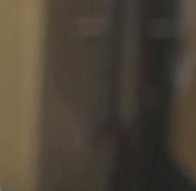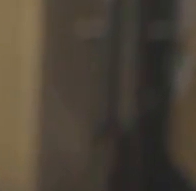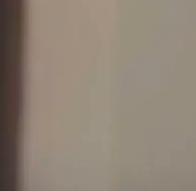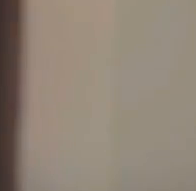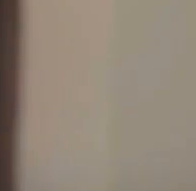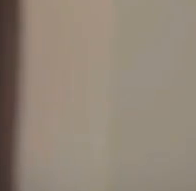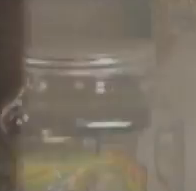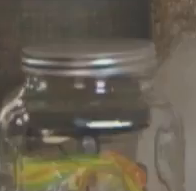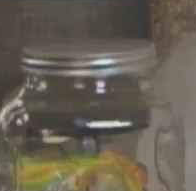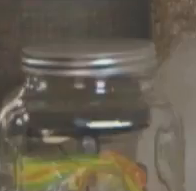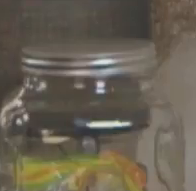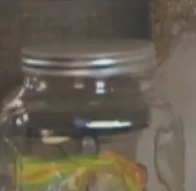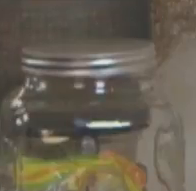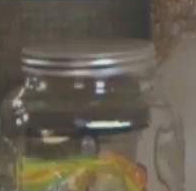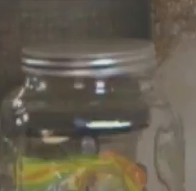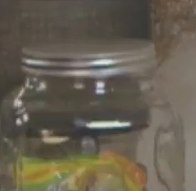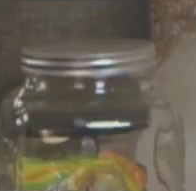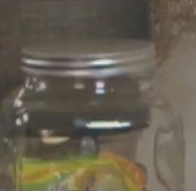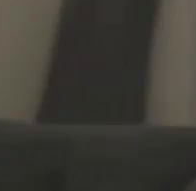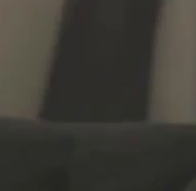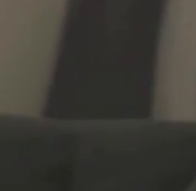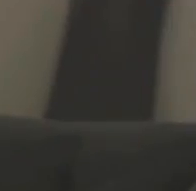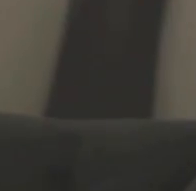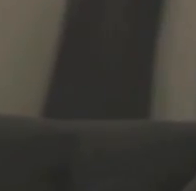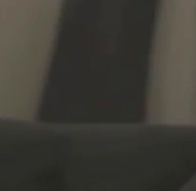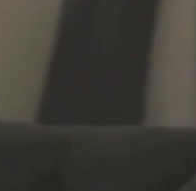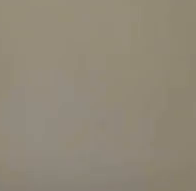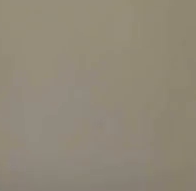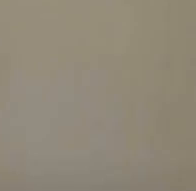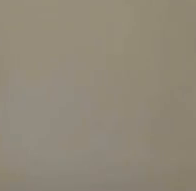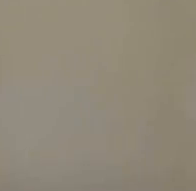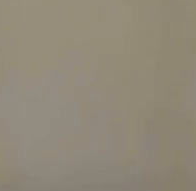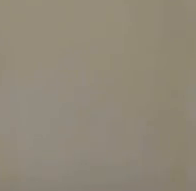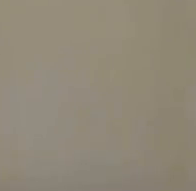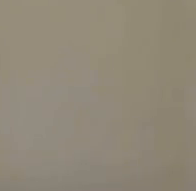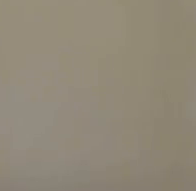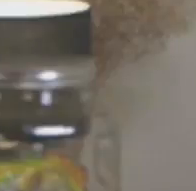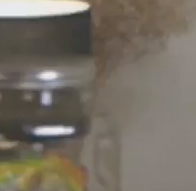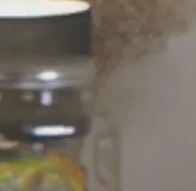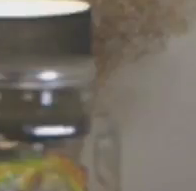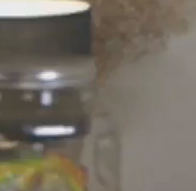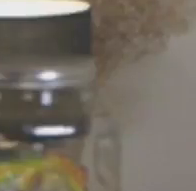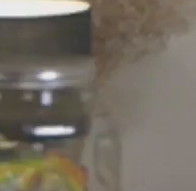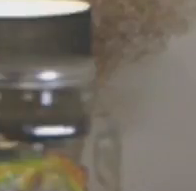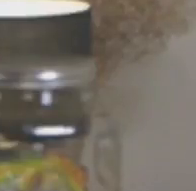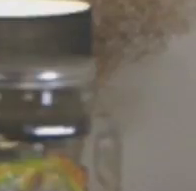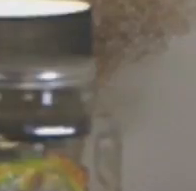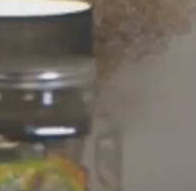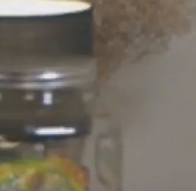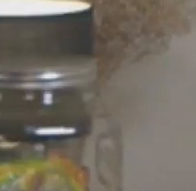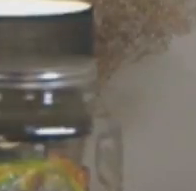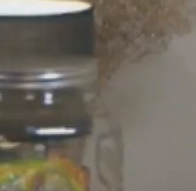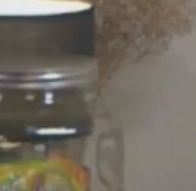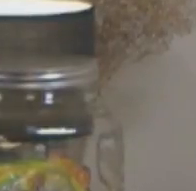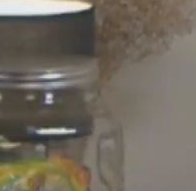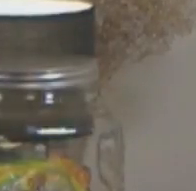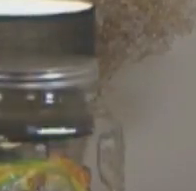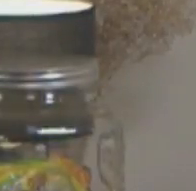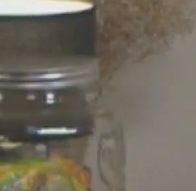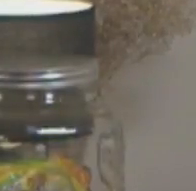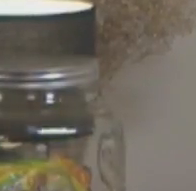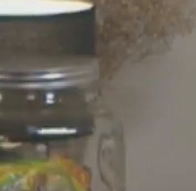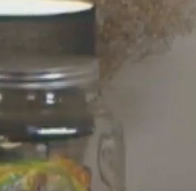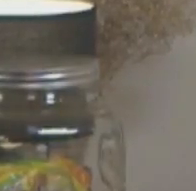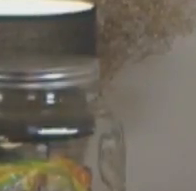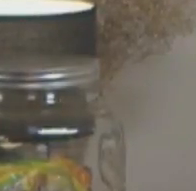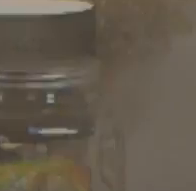yangu. Oh, so umeanza wizi hapa kwangu Nataka kuangalia bagi yako. Sijachukua kitu yote madam. Vitu zinapotea kwa nyumba, kwa hivyo ni muhimu tukiangalia